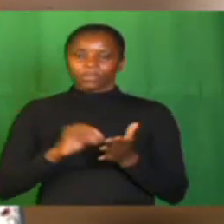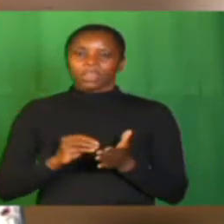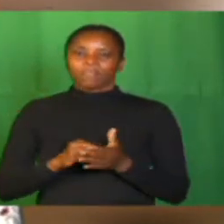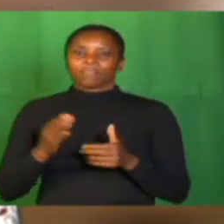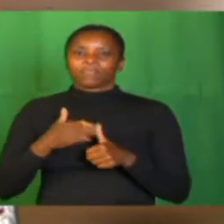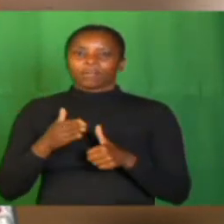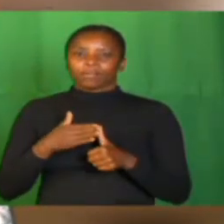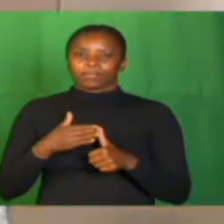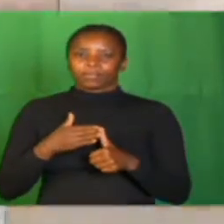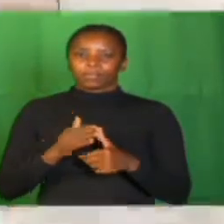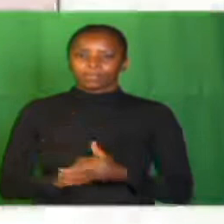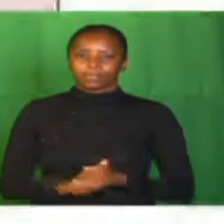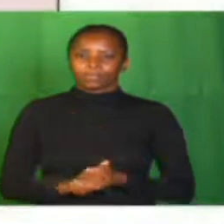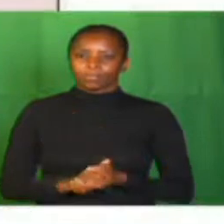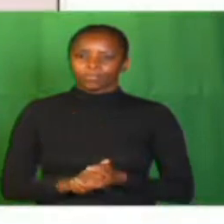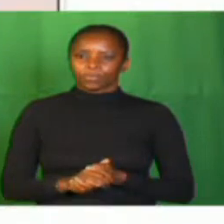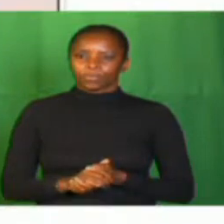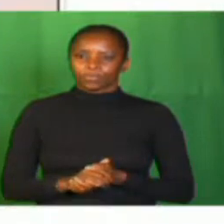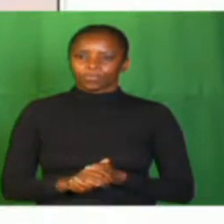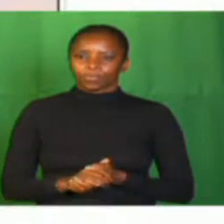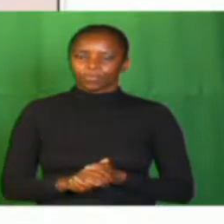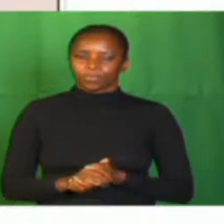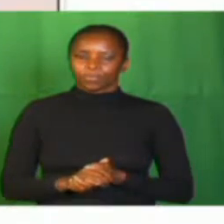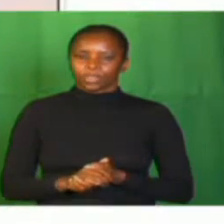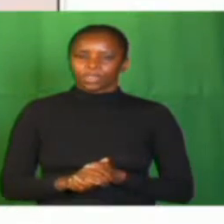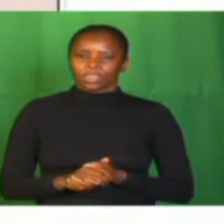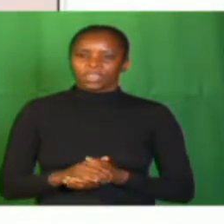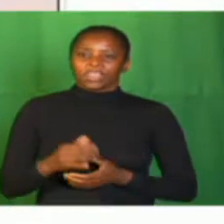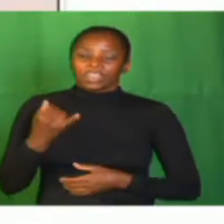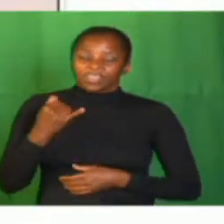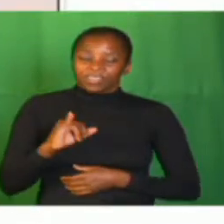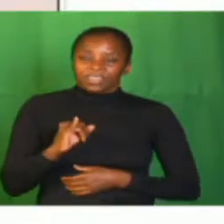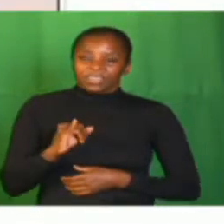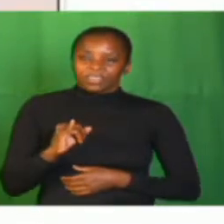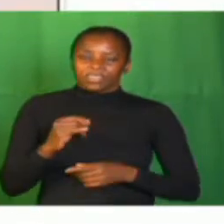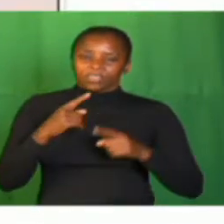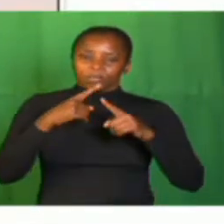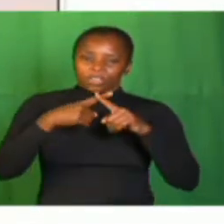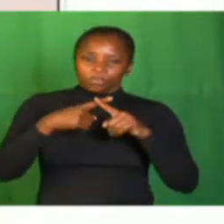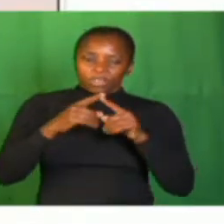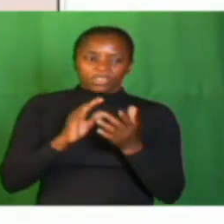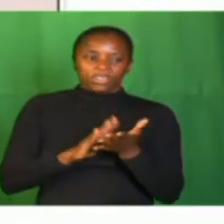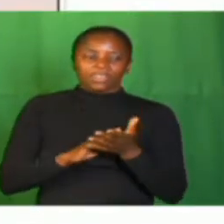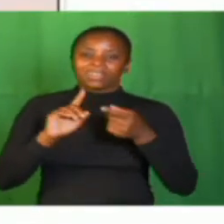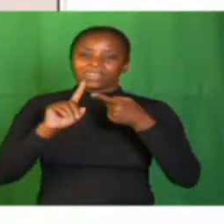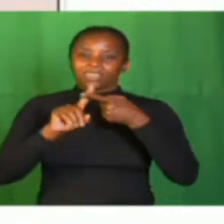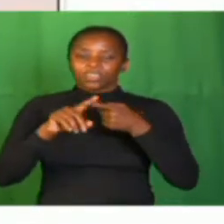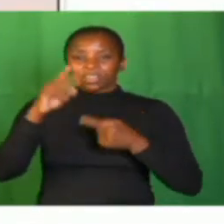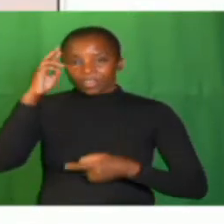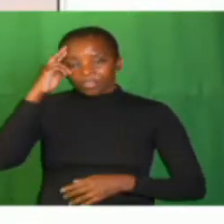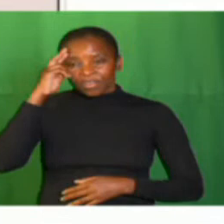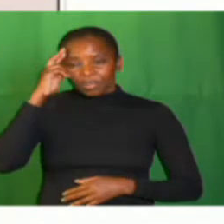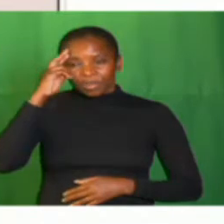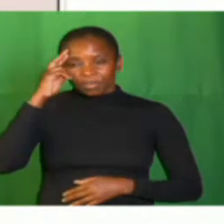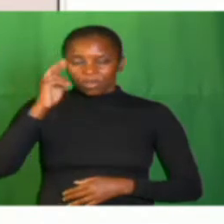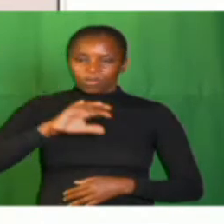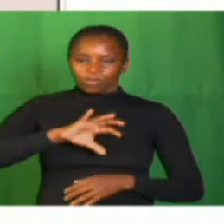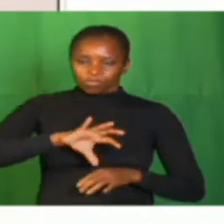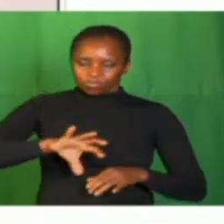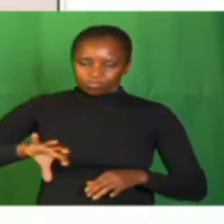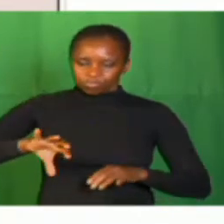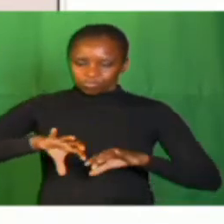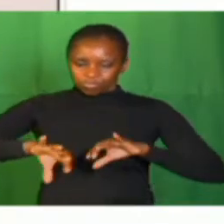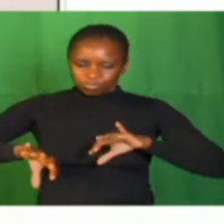From the first one, which is a multiplication over addition, remember we said we distribute